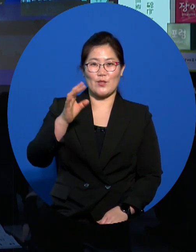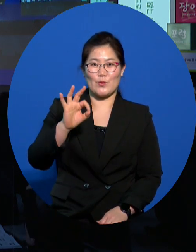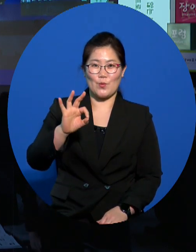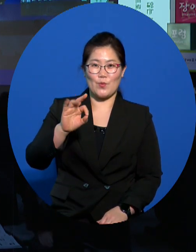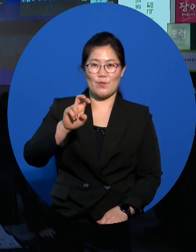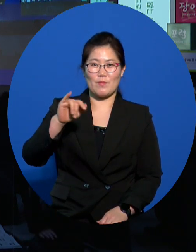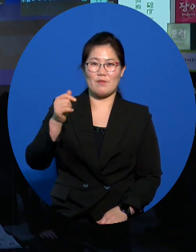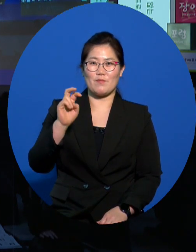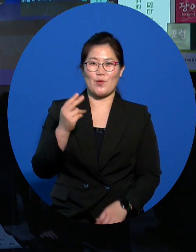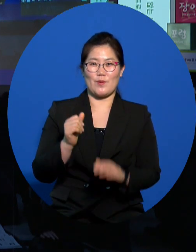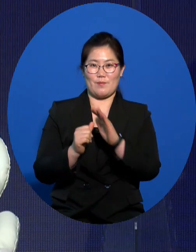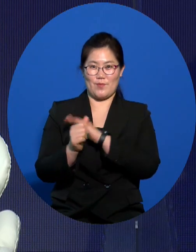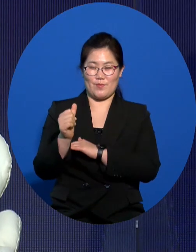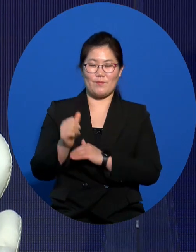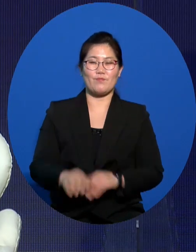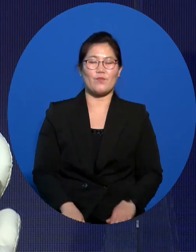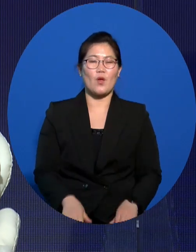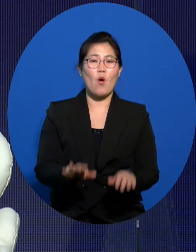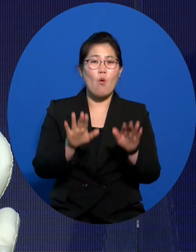Yes, Mr. Song Min-pyo.